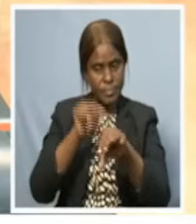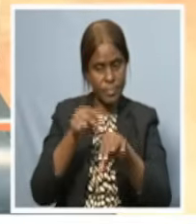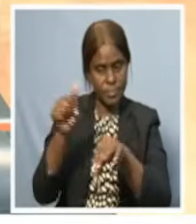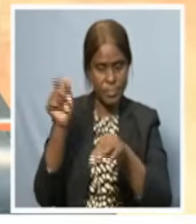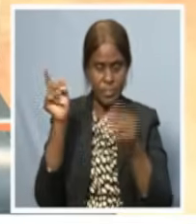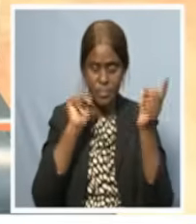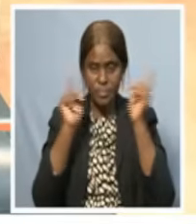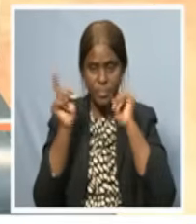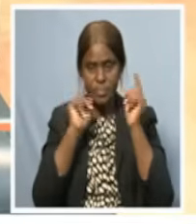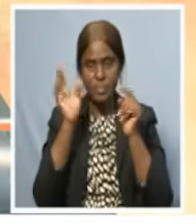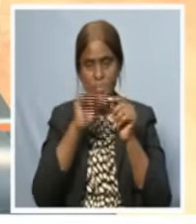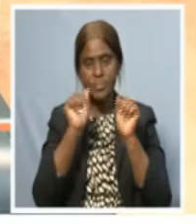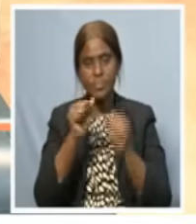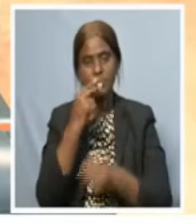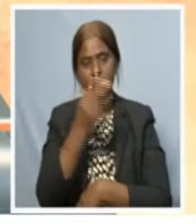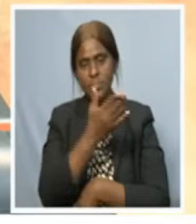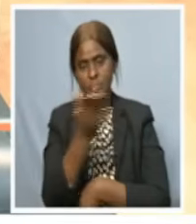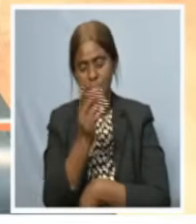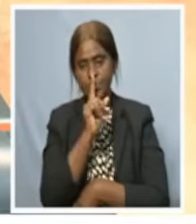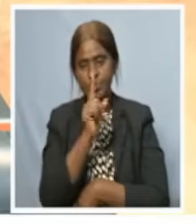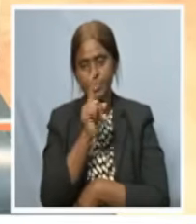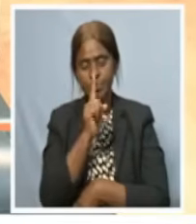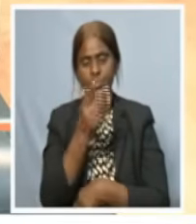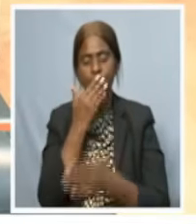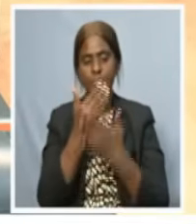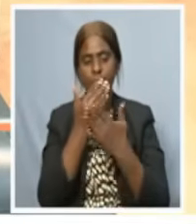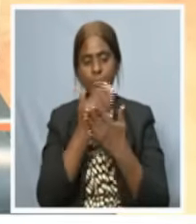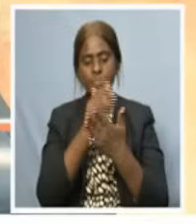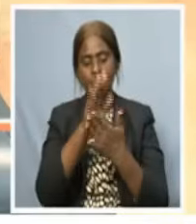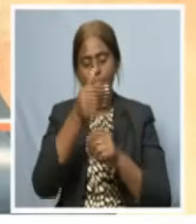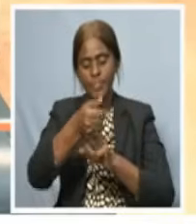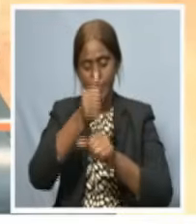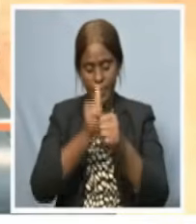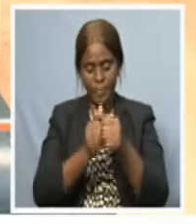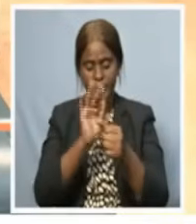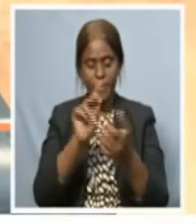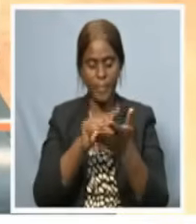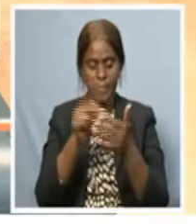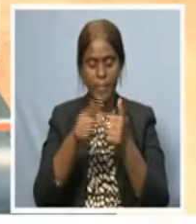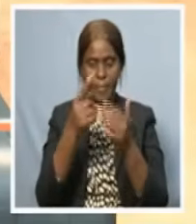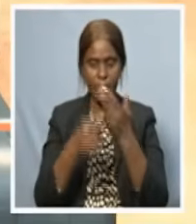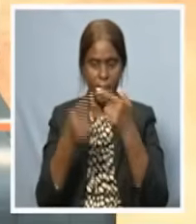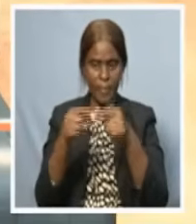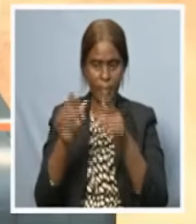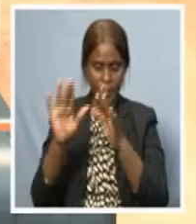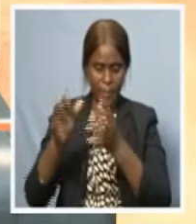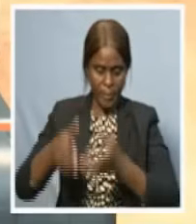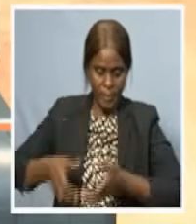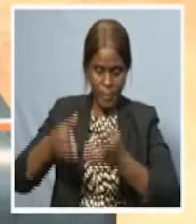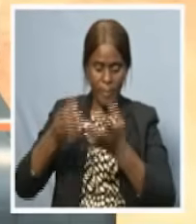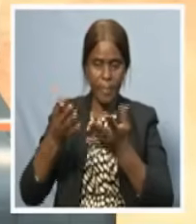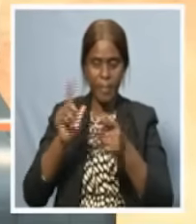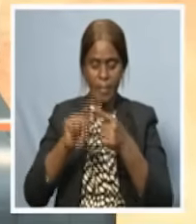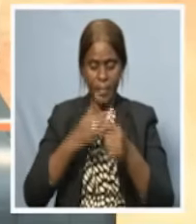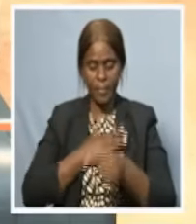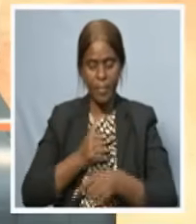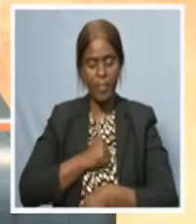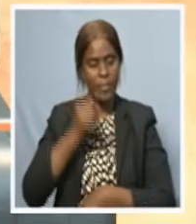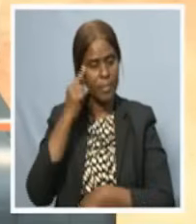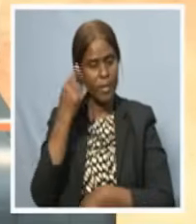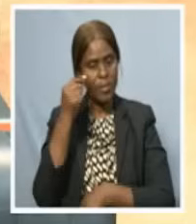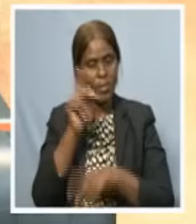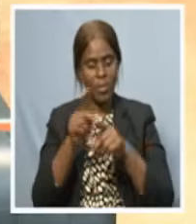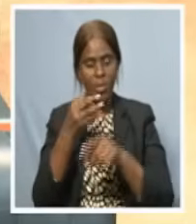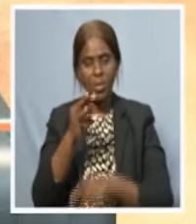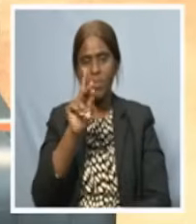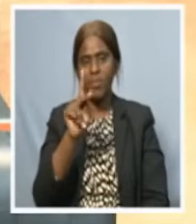can actually see the sense behind the exercise that was being carried out. But I think for the